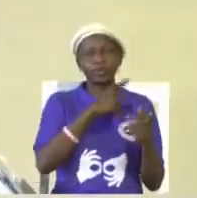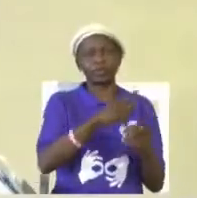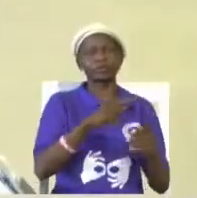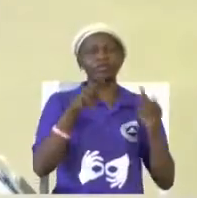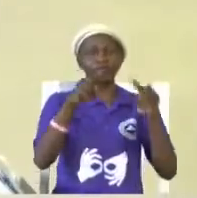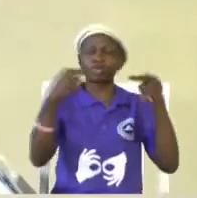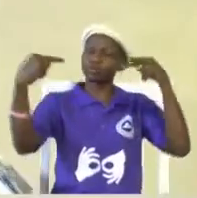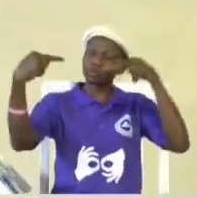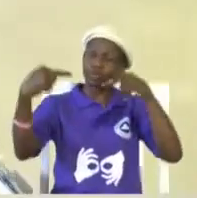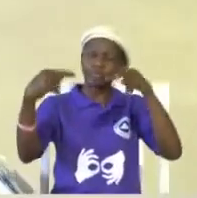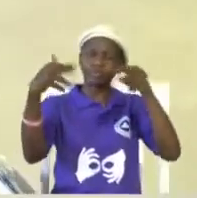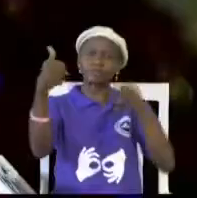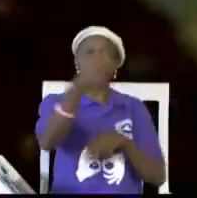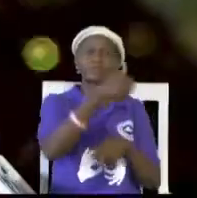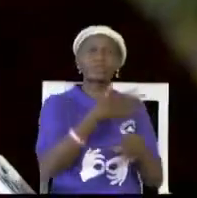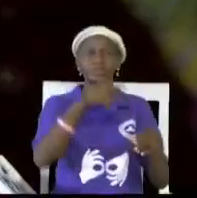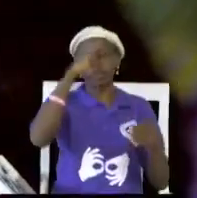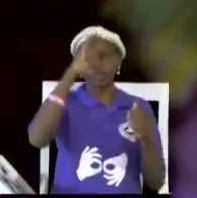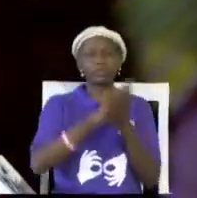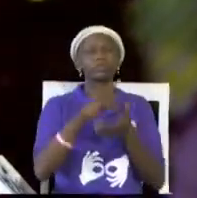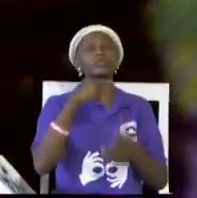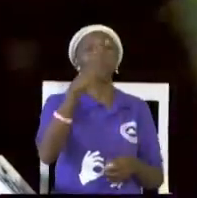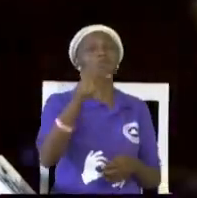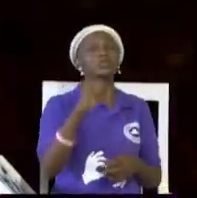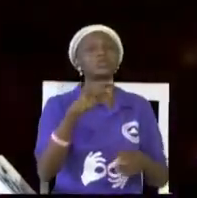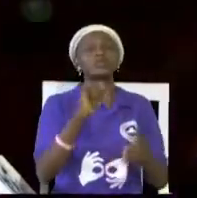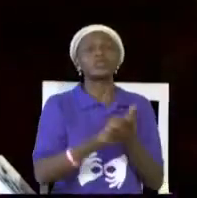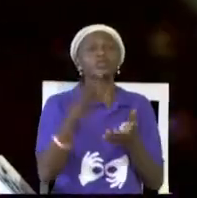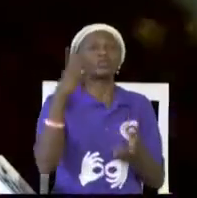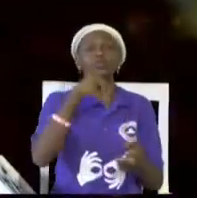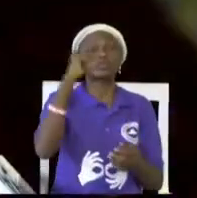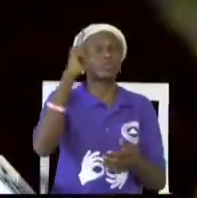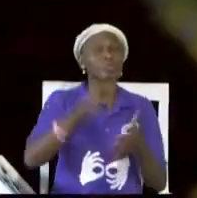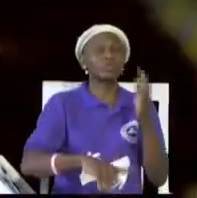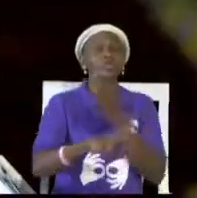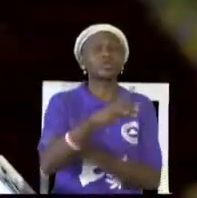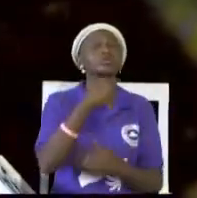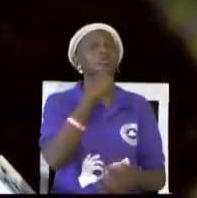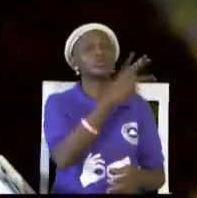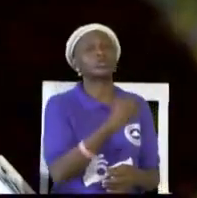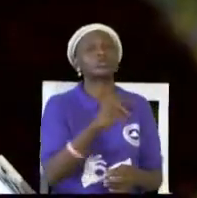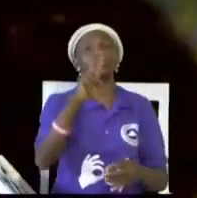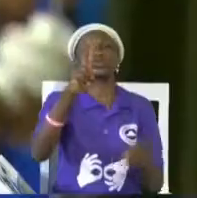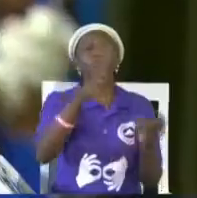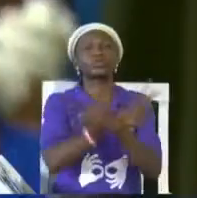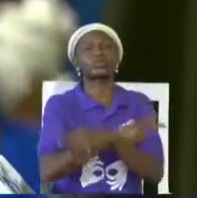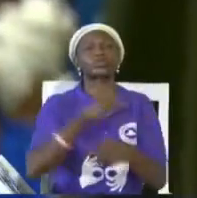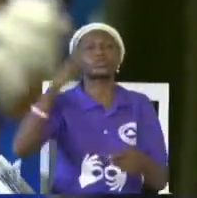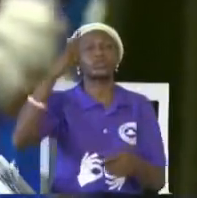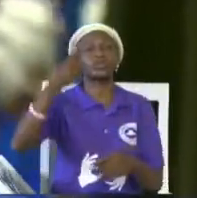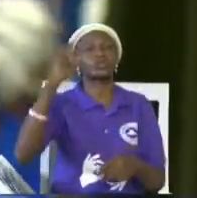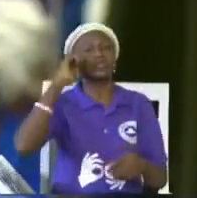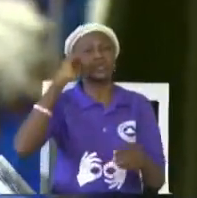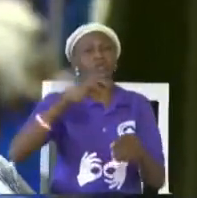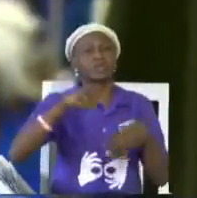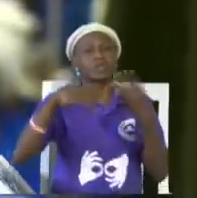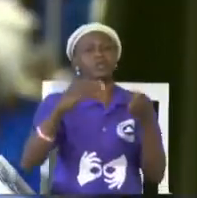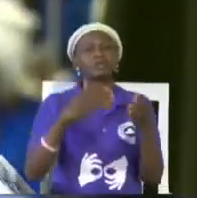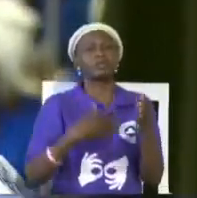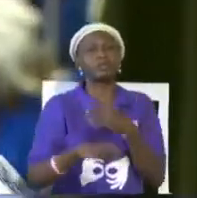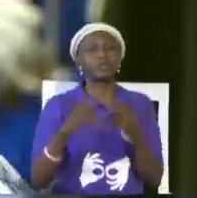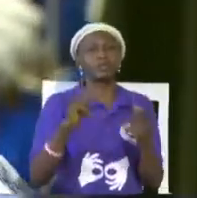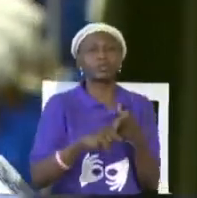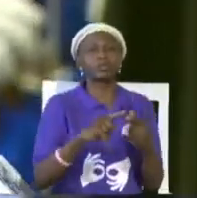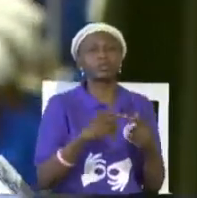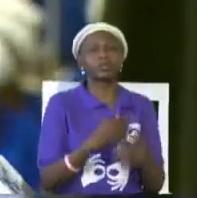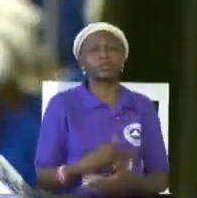looked at ourselves and my husband told me that was not what God told him. 2 days later, I gave birth to this boy as a